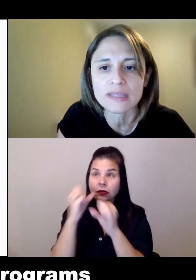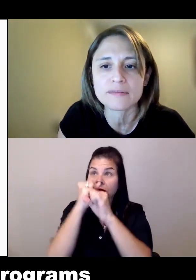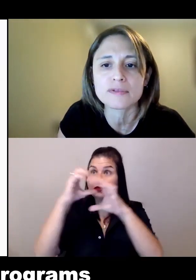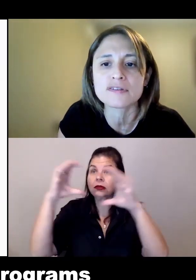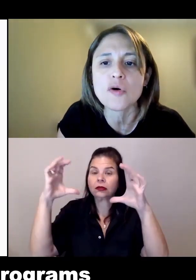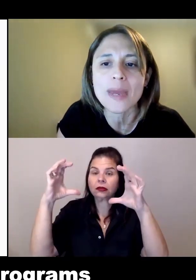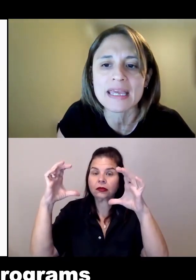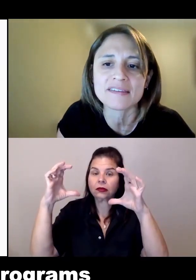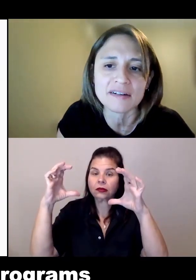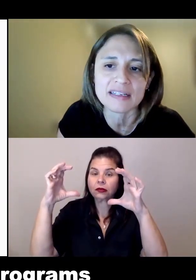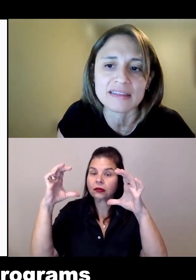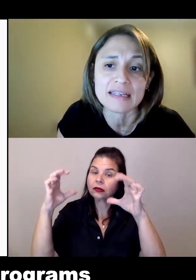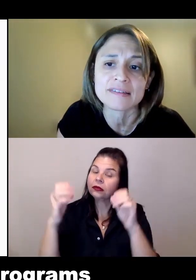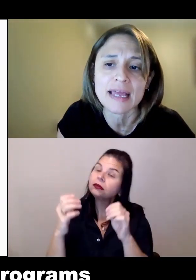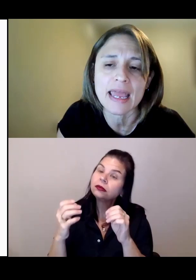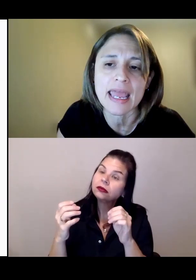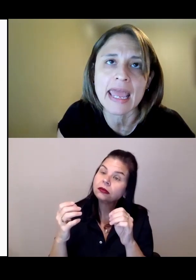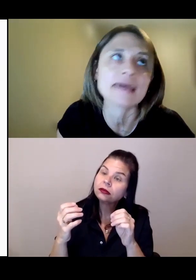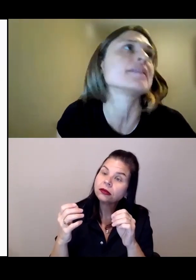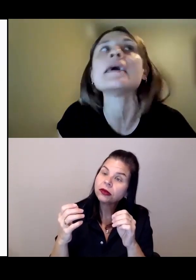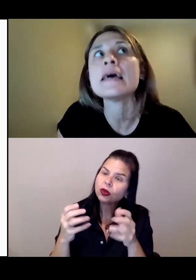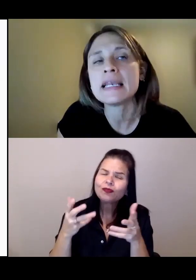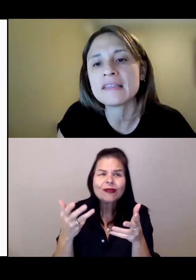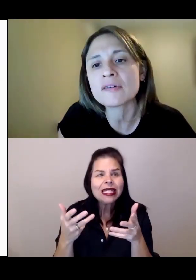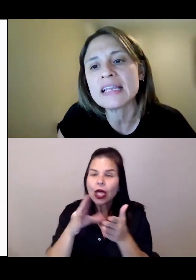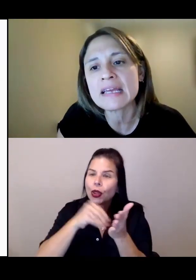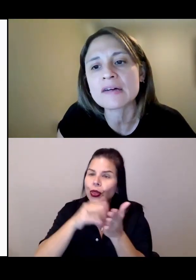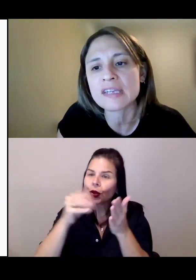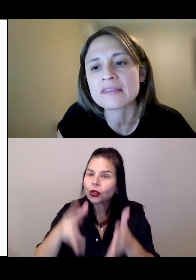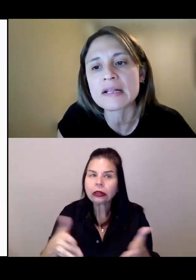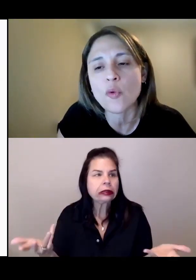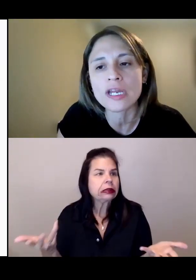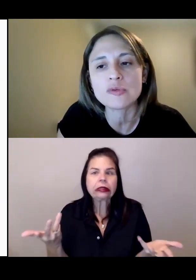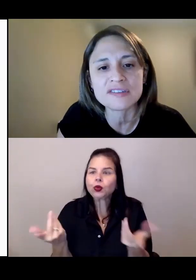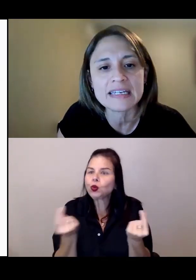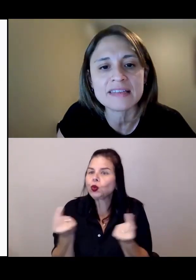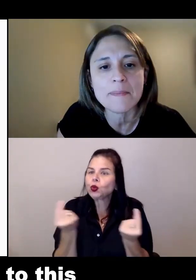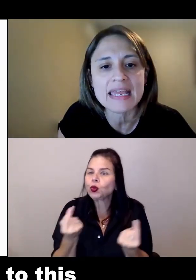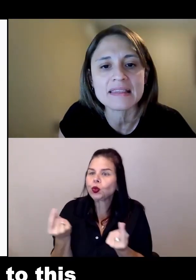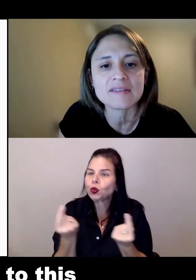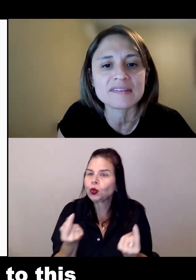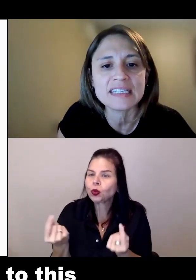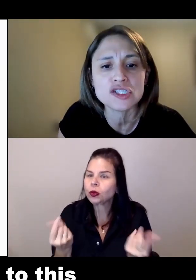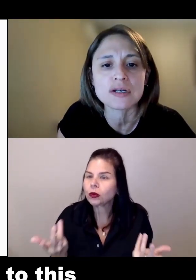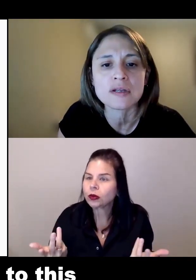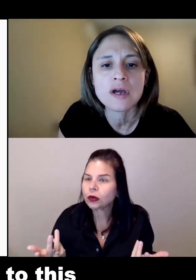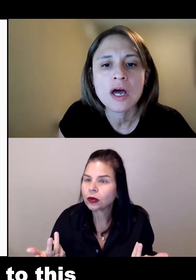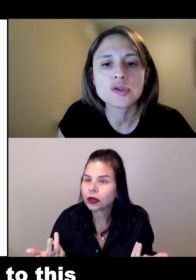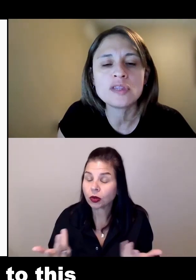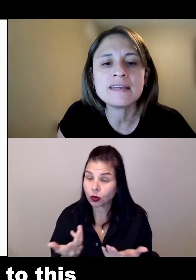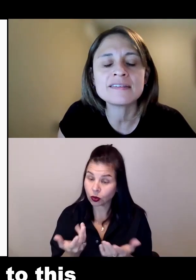learners with so many uncertainties, and Literacy Link South Central wanted to assist in making the